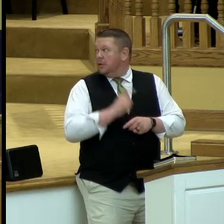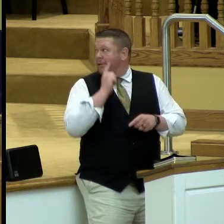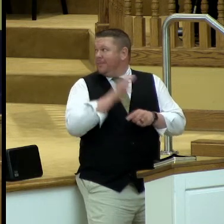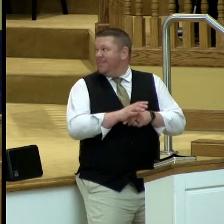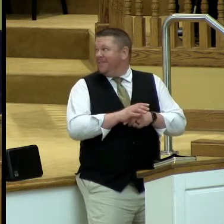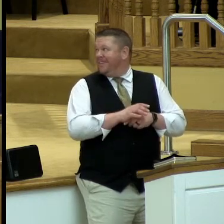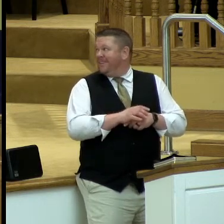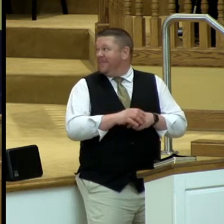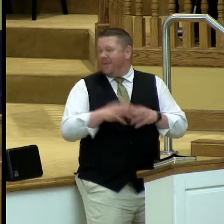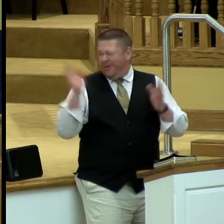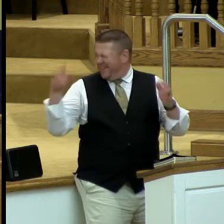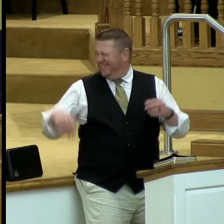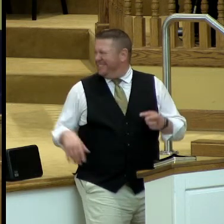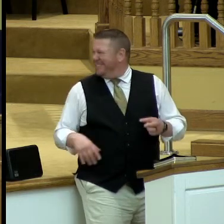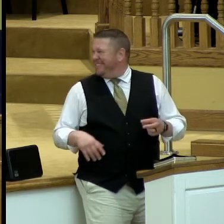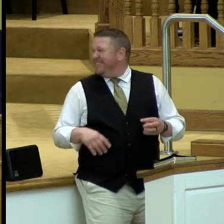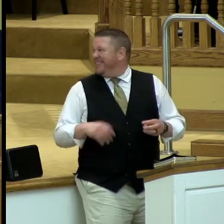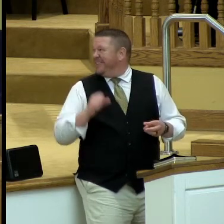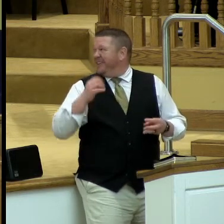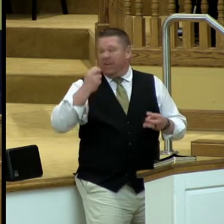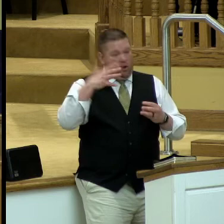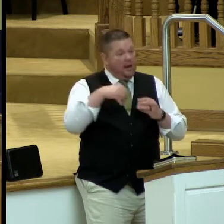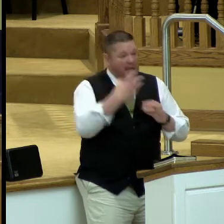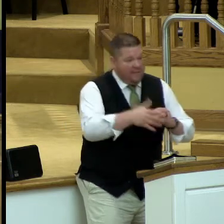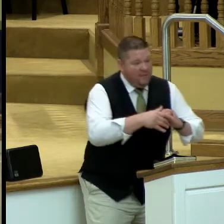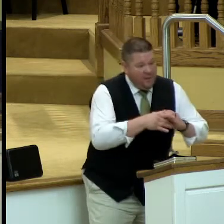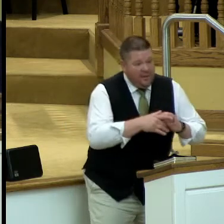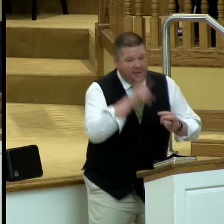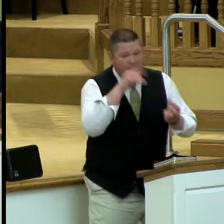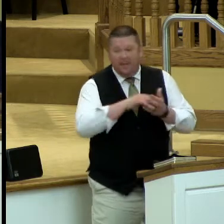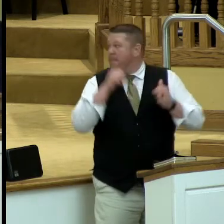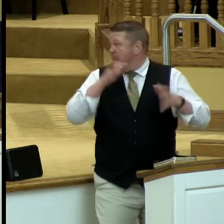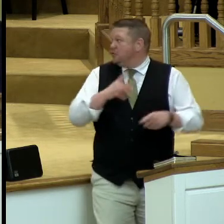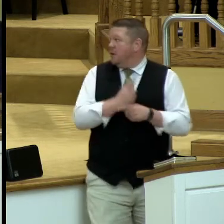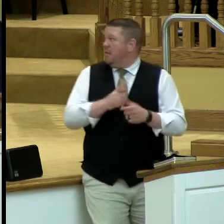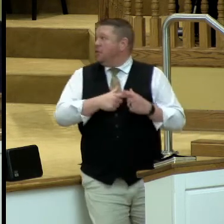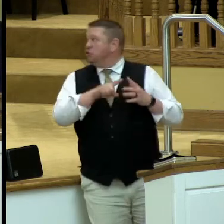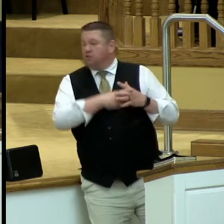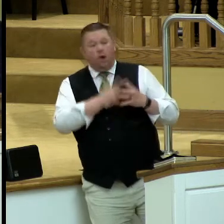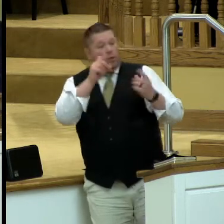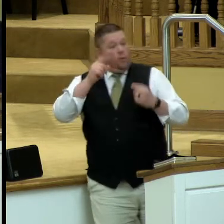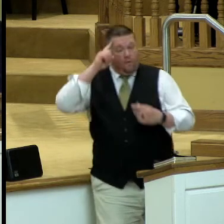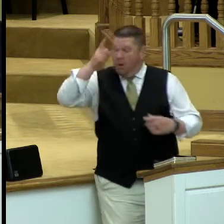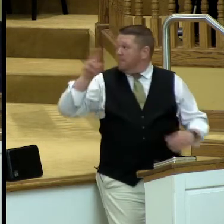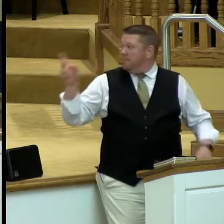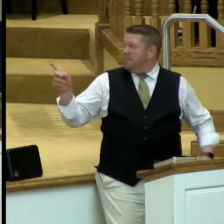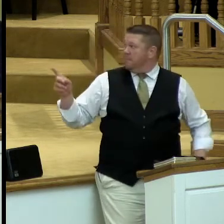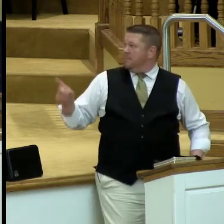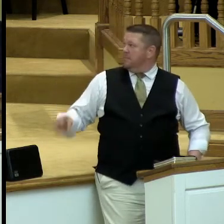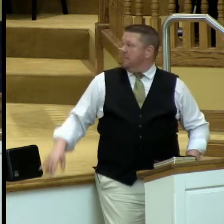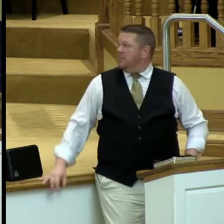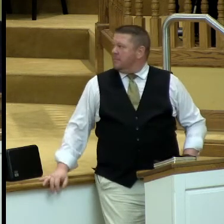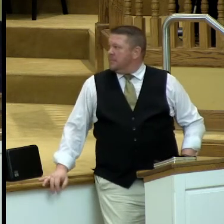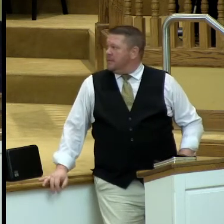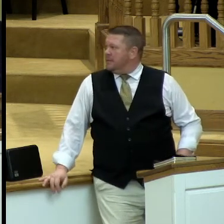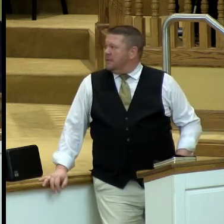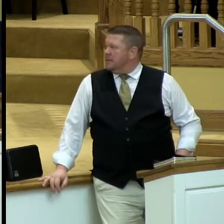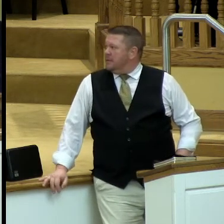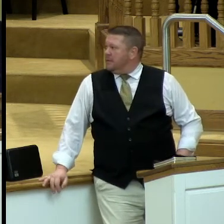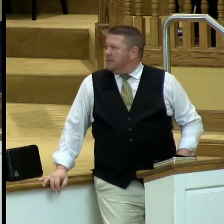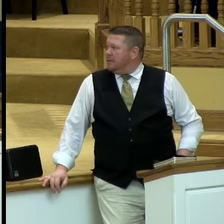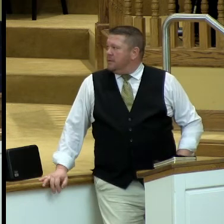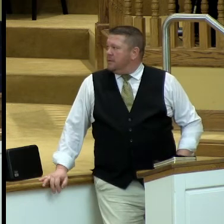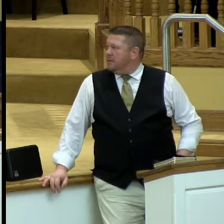I promise I won't make a mess, right? So he's already given you a million blessings, right? Then you start doing for him.